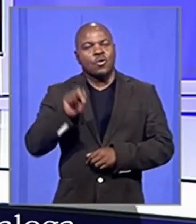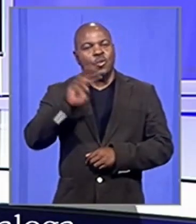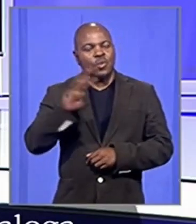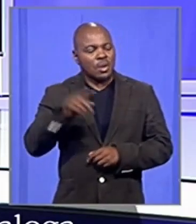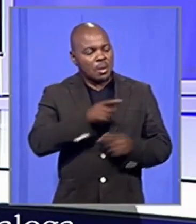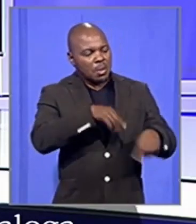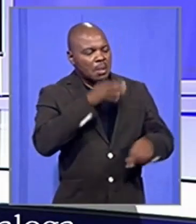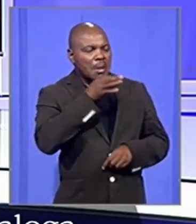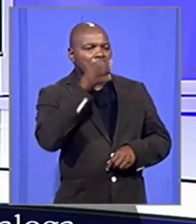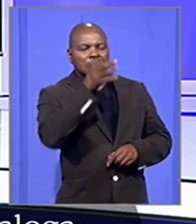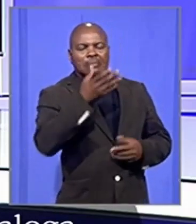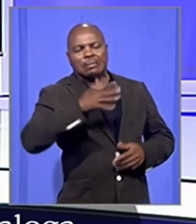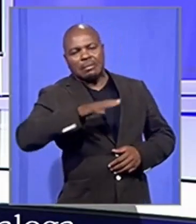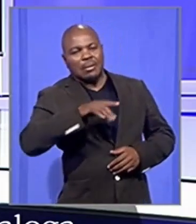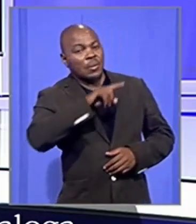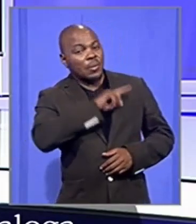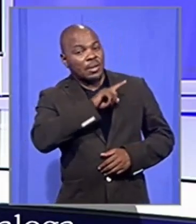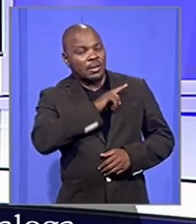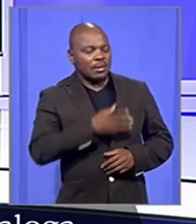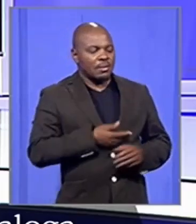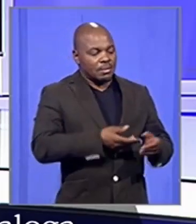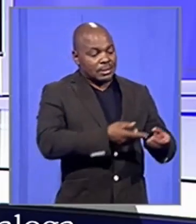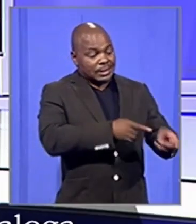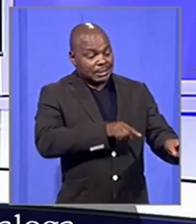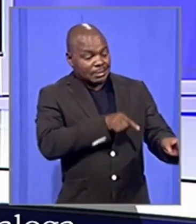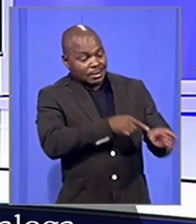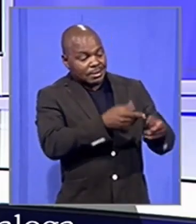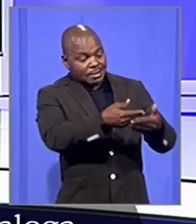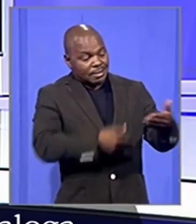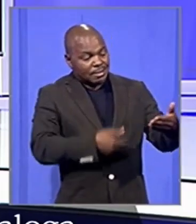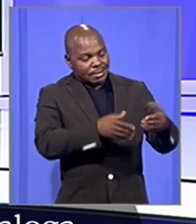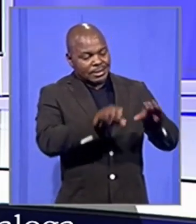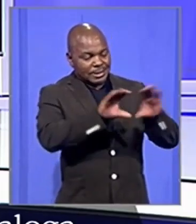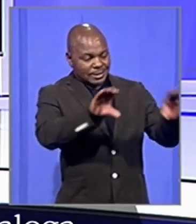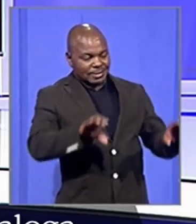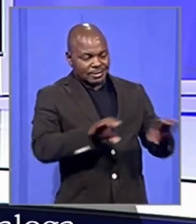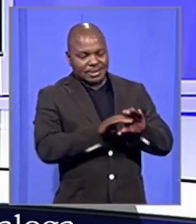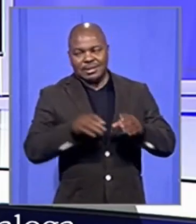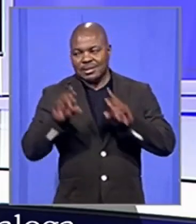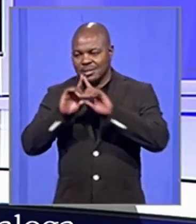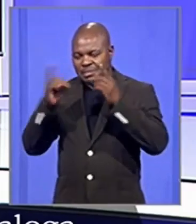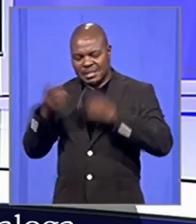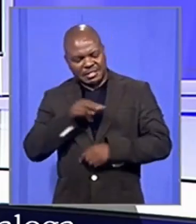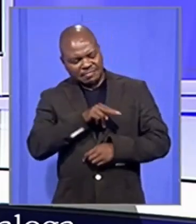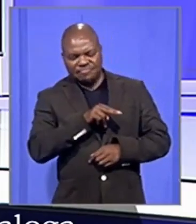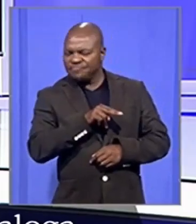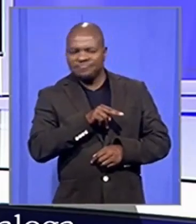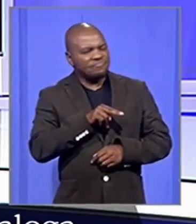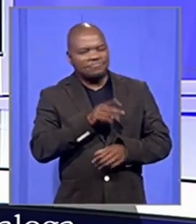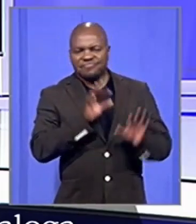bja bona bo swiswetše ka ge lengwalo la bona le sa fiwe šedi bjalo ka lengwalo la borutiši.